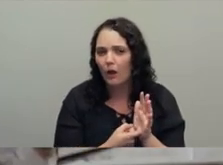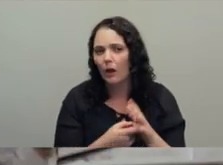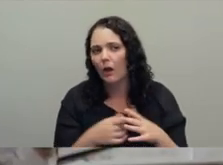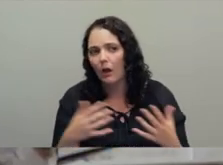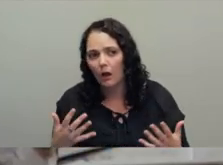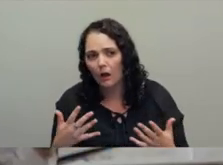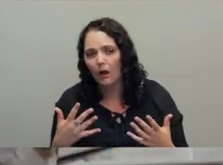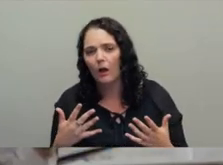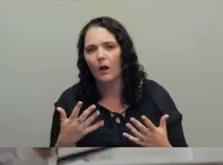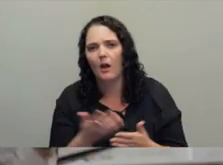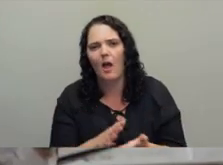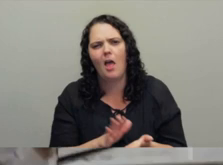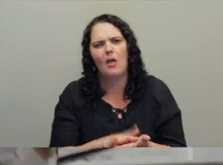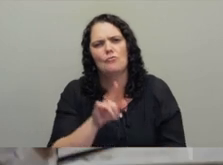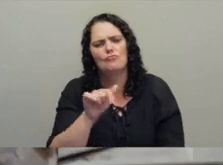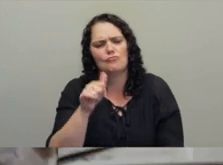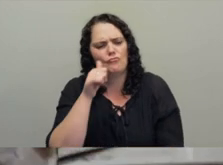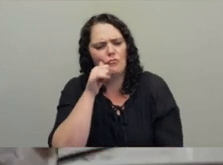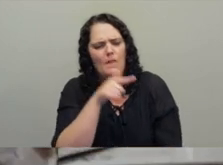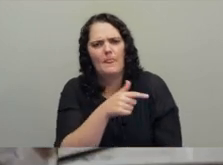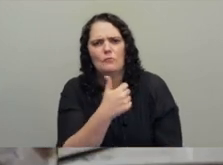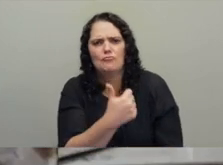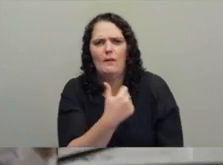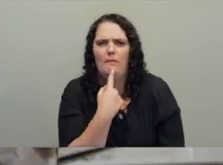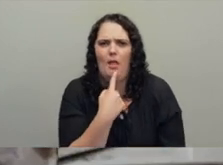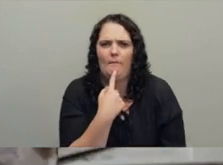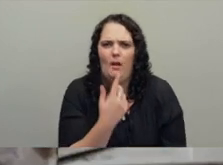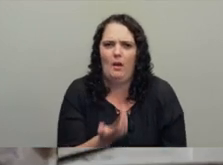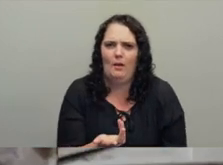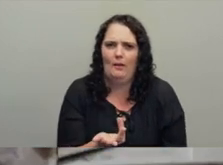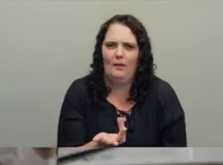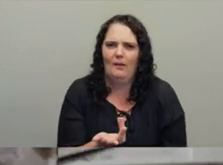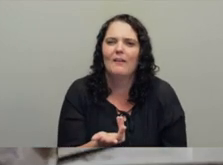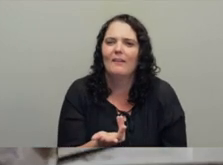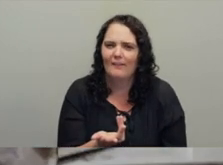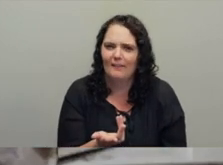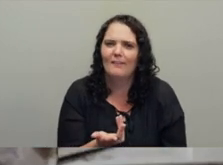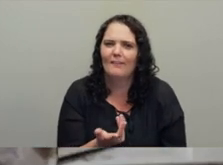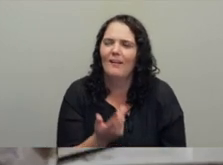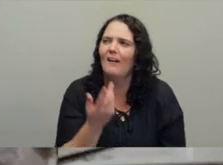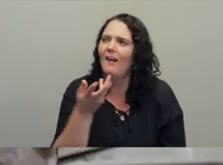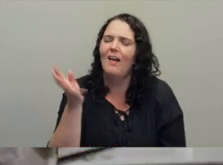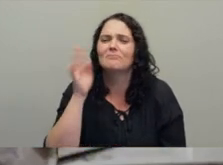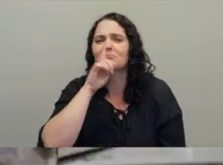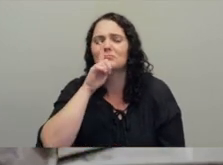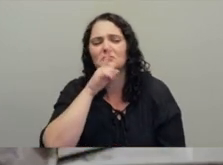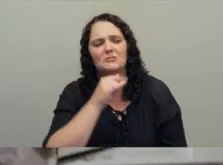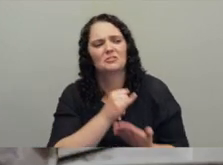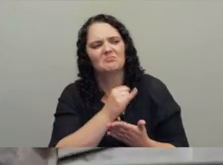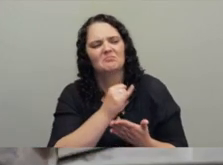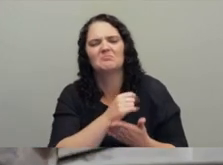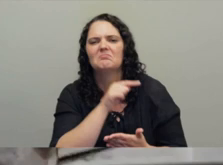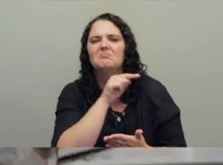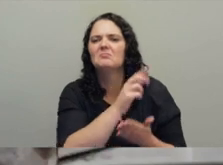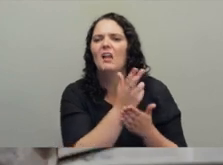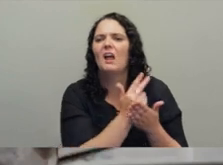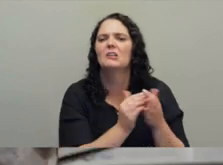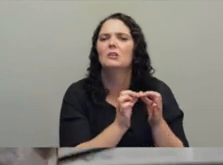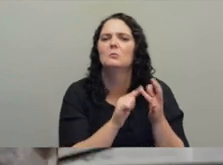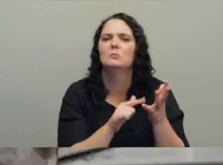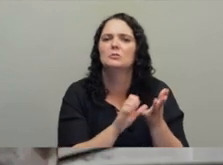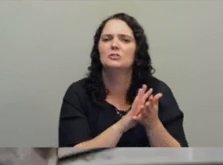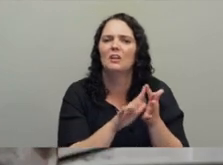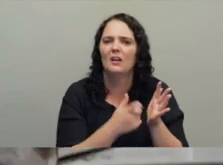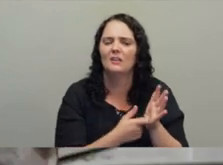taste? One of the big criticisms of Boucher was that his work was too sweet. It was sticky sweet, syrupy sweet, and that he